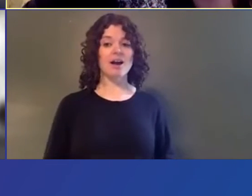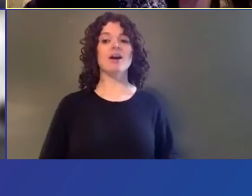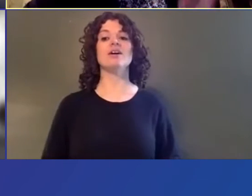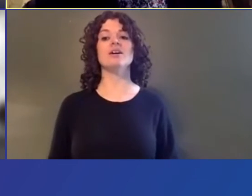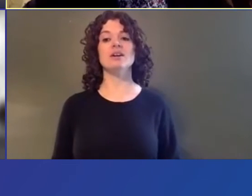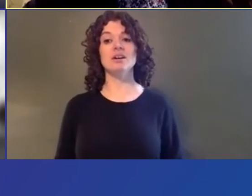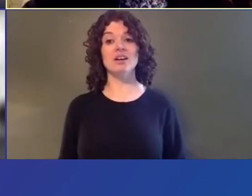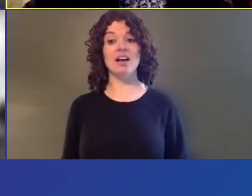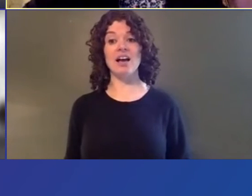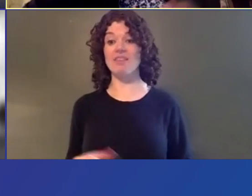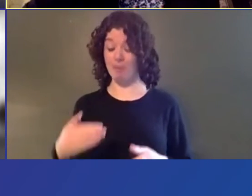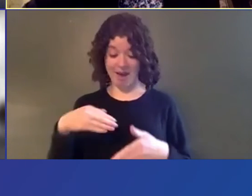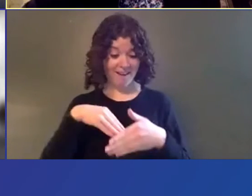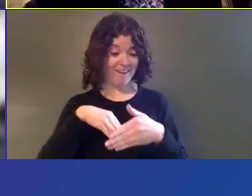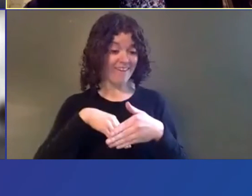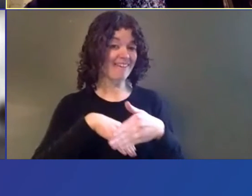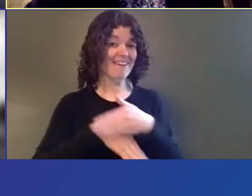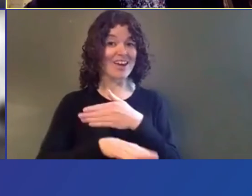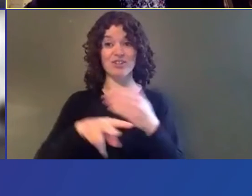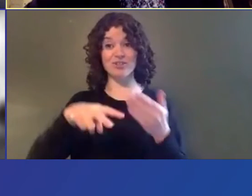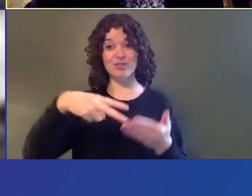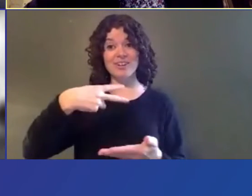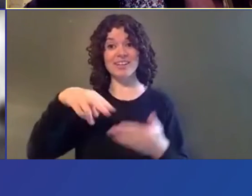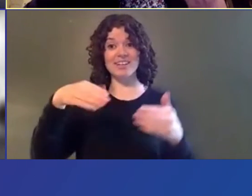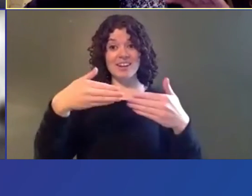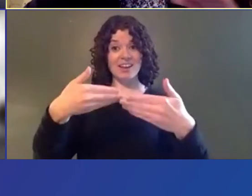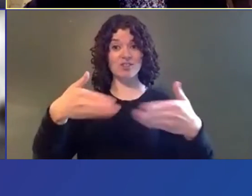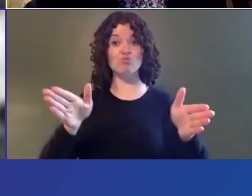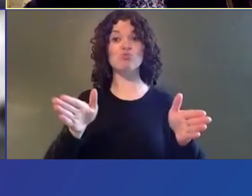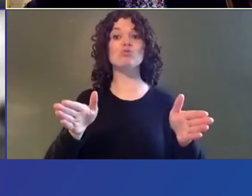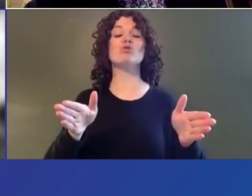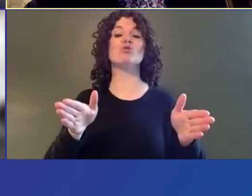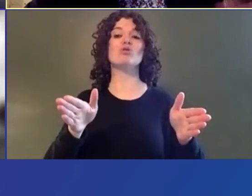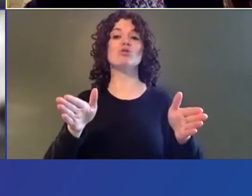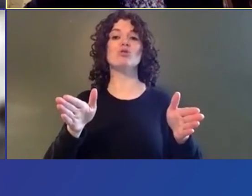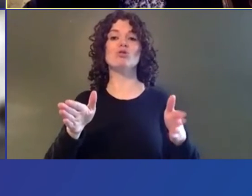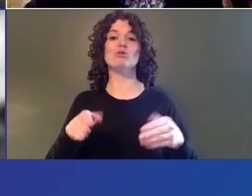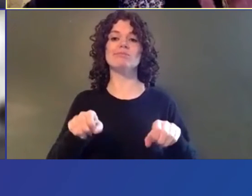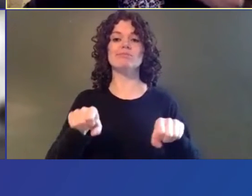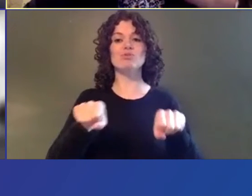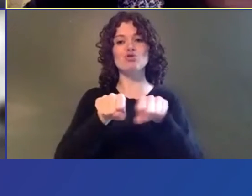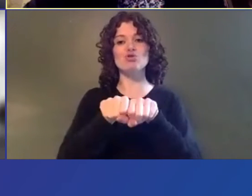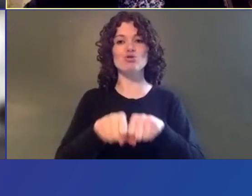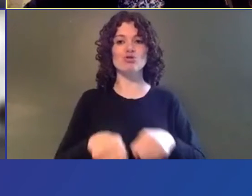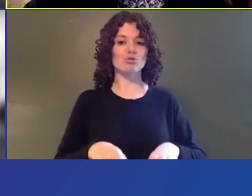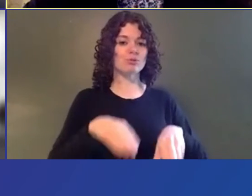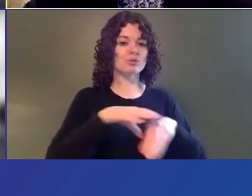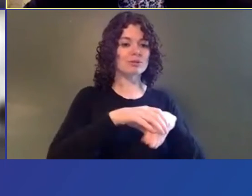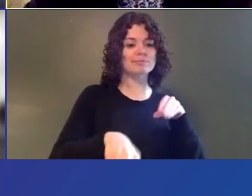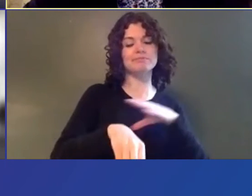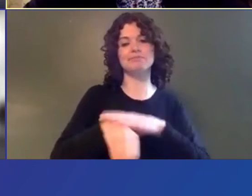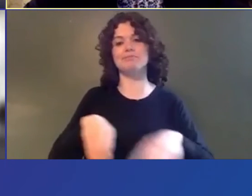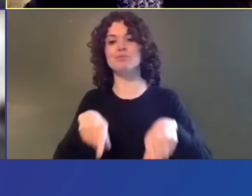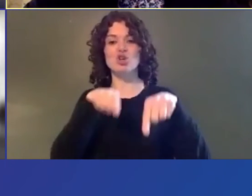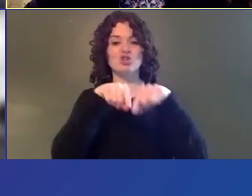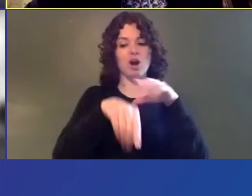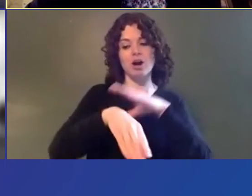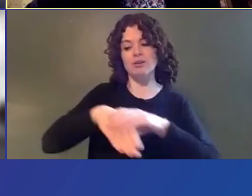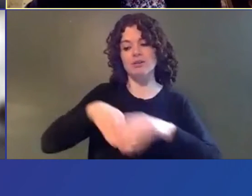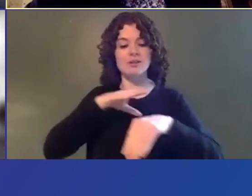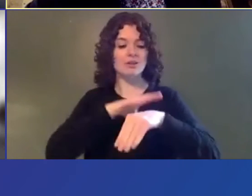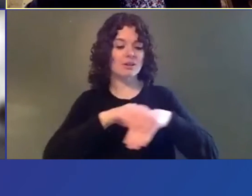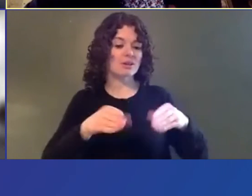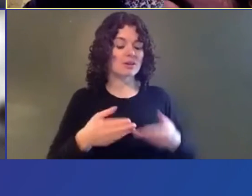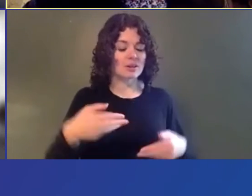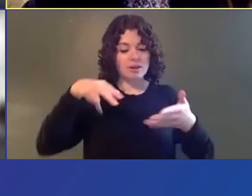once we entered into the studio, took off our shoes and socks and entered